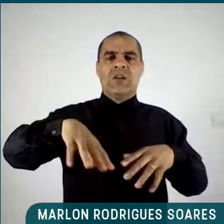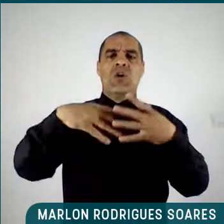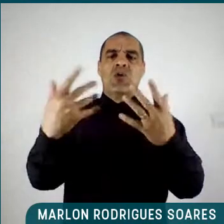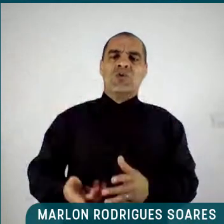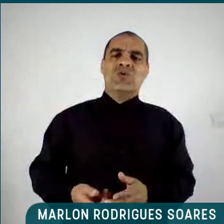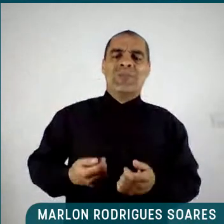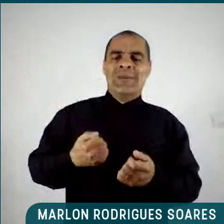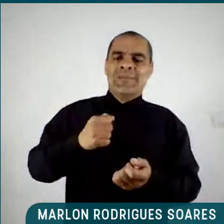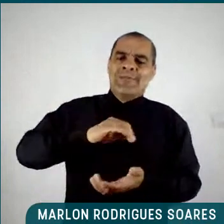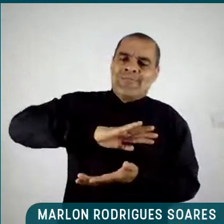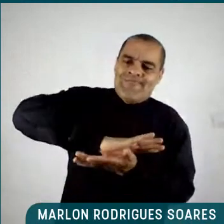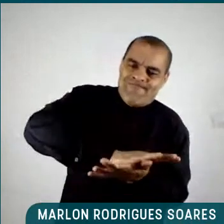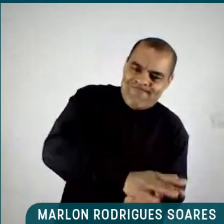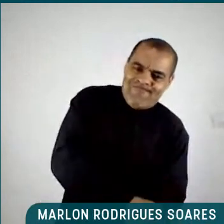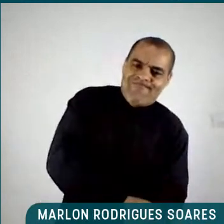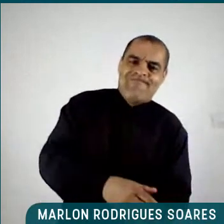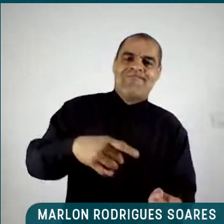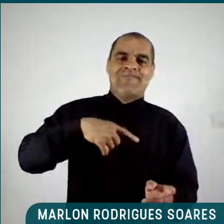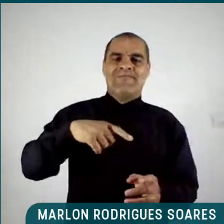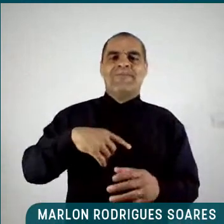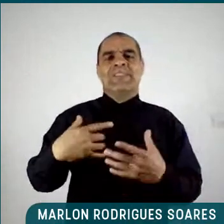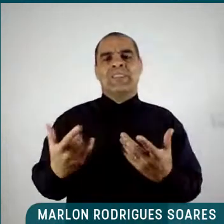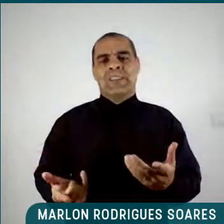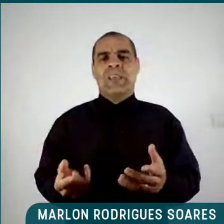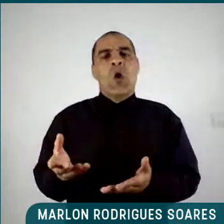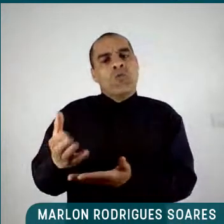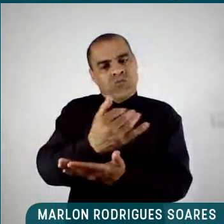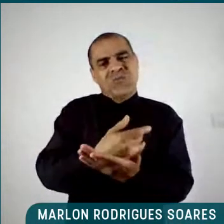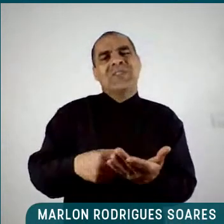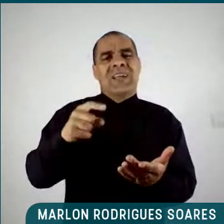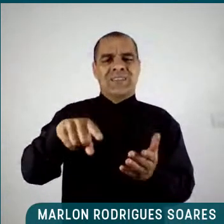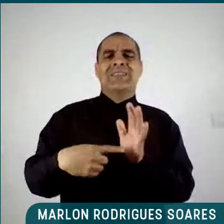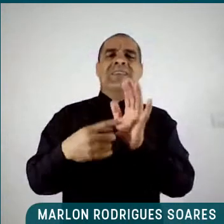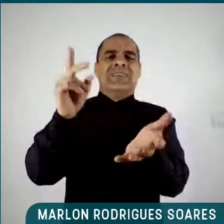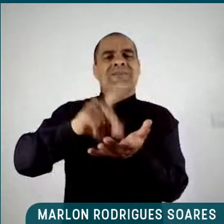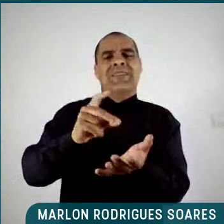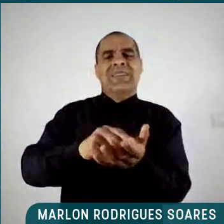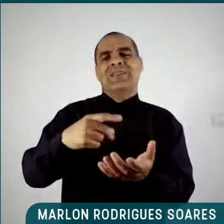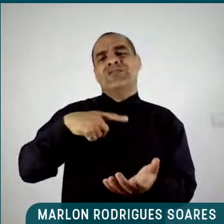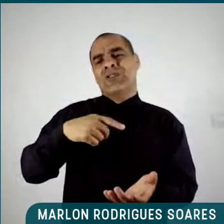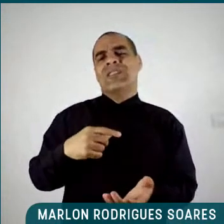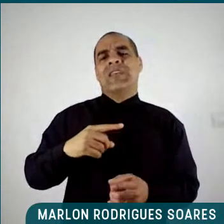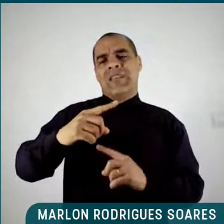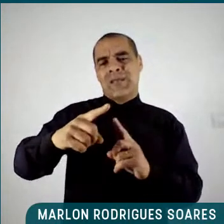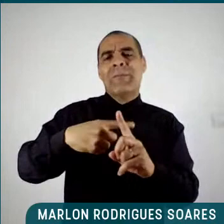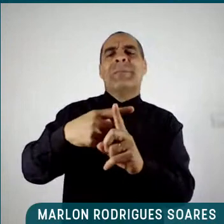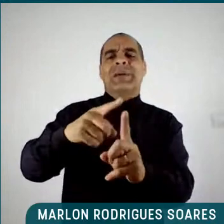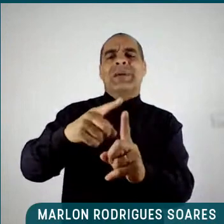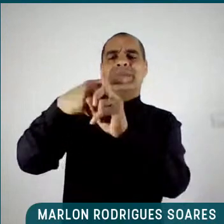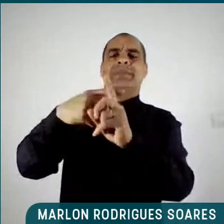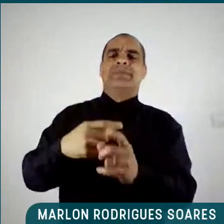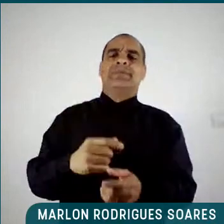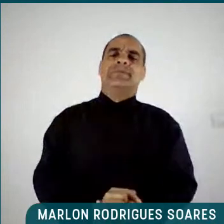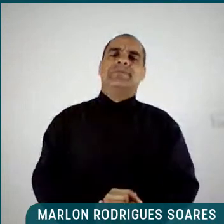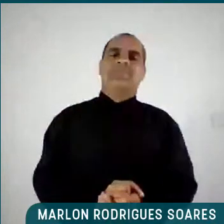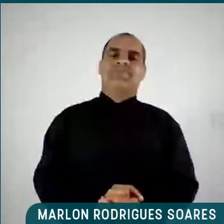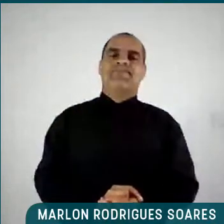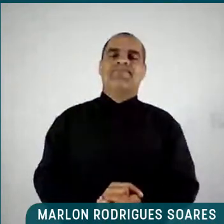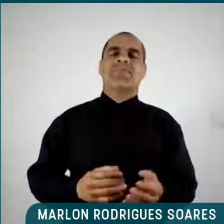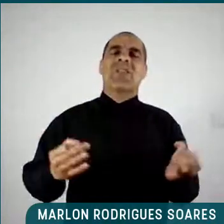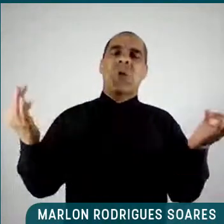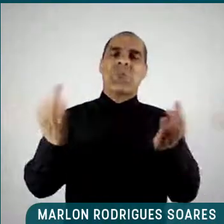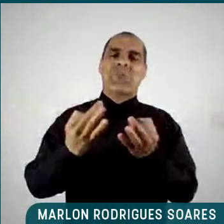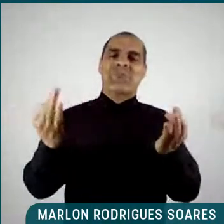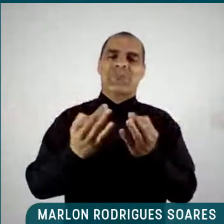citou, banner of são racism, but tudo tomorrow I situações am que a gente like sofre mais. raising the banner of makeism. Perfeito. Uma das